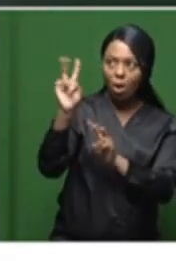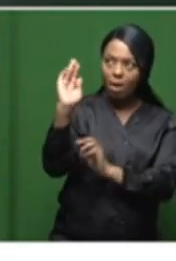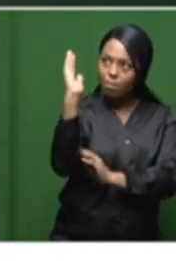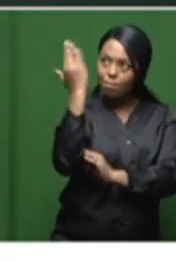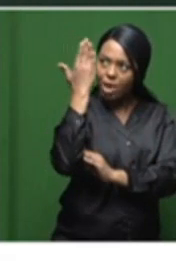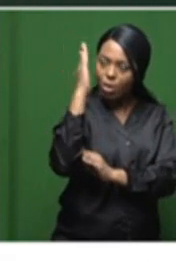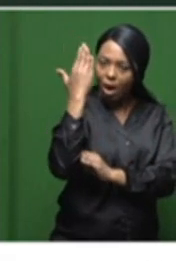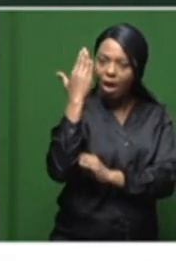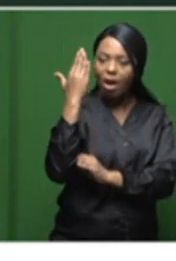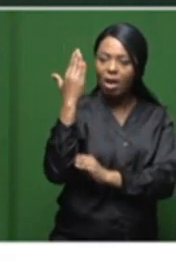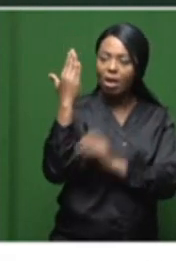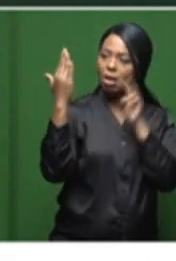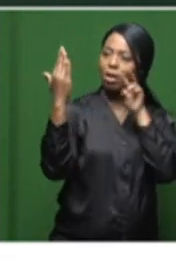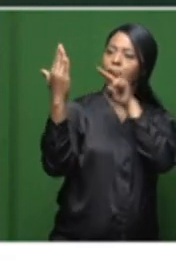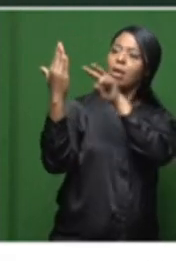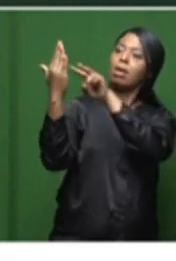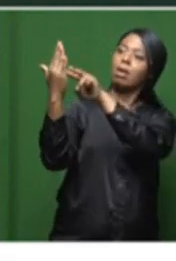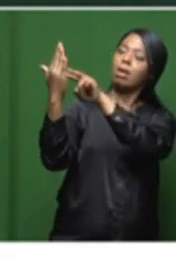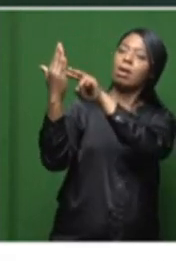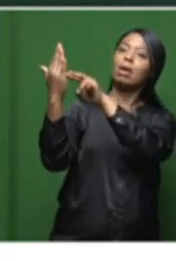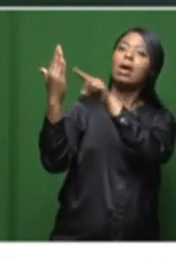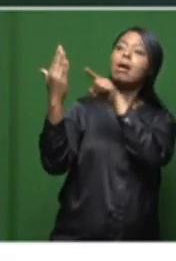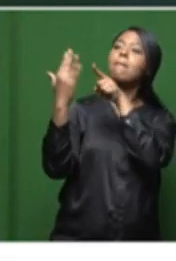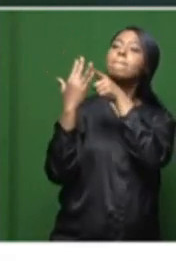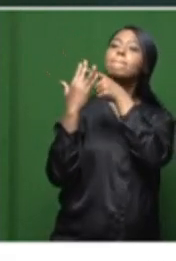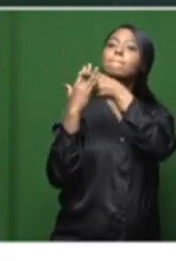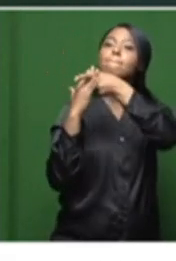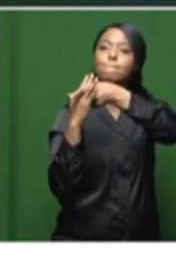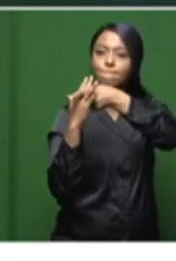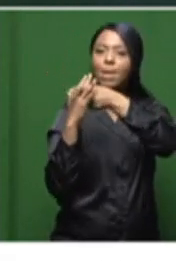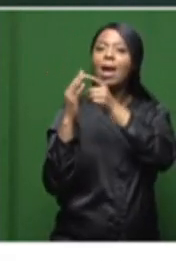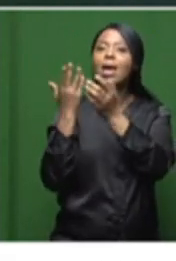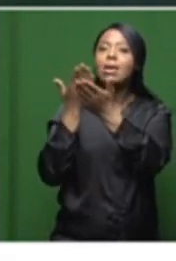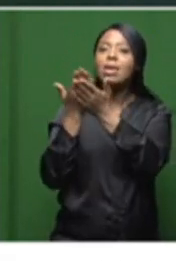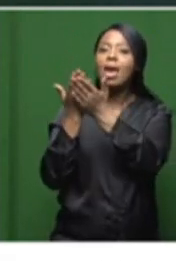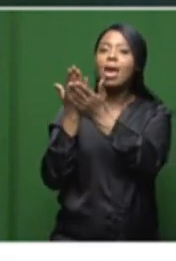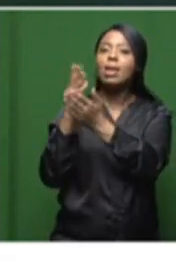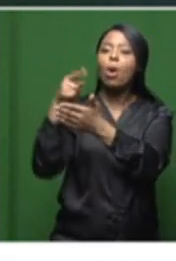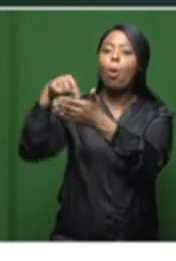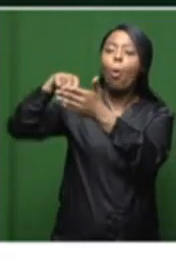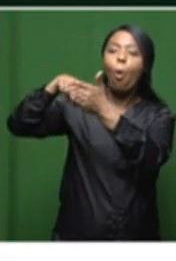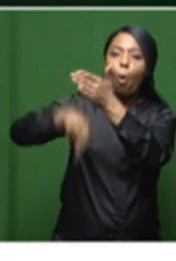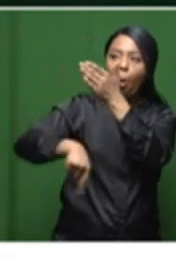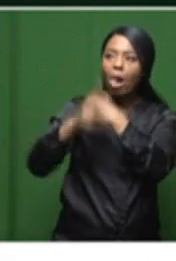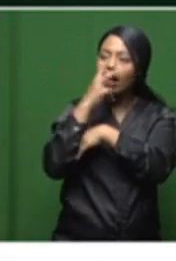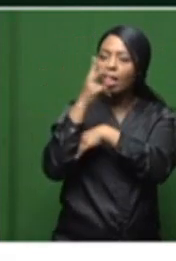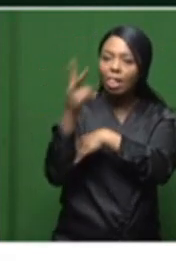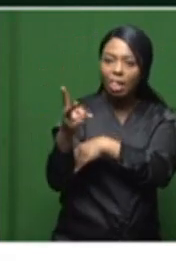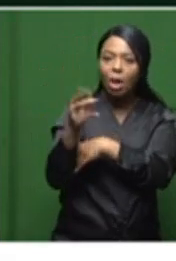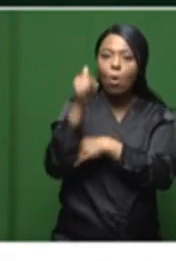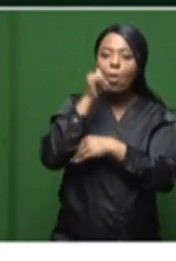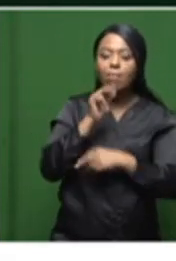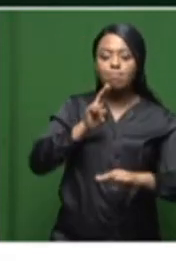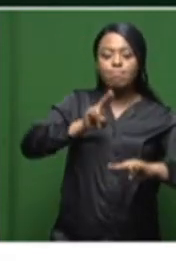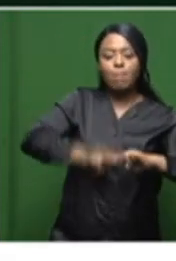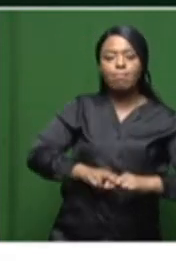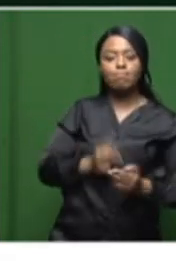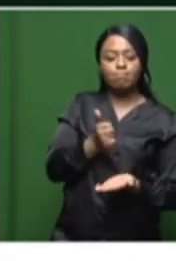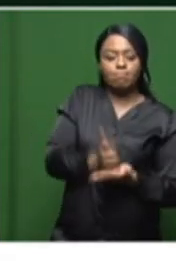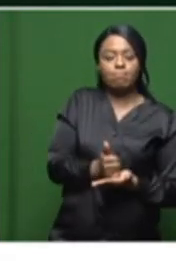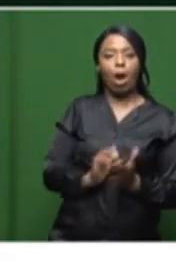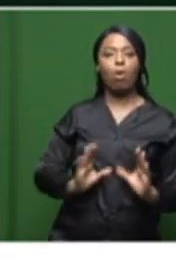looking into the big hole, and when you sit on the couch, I guess a kiste is an object that